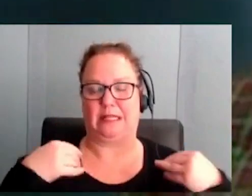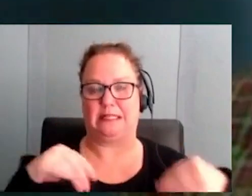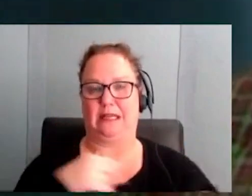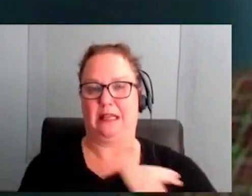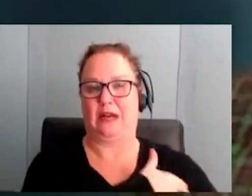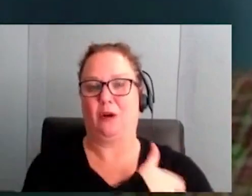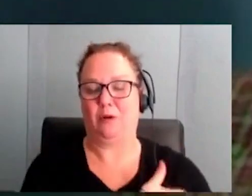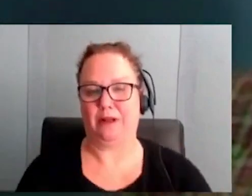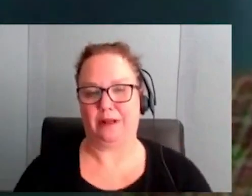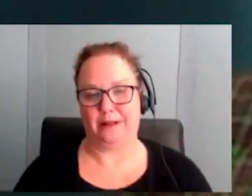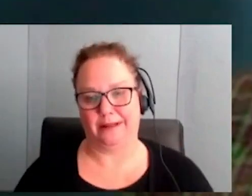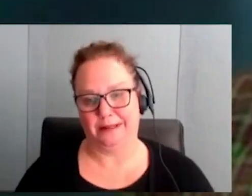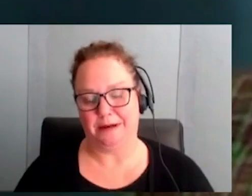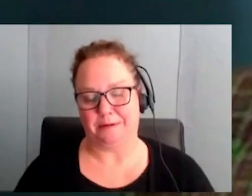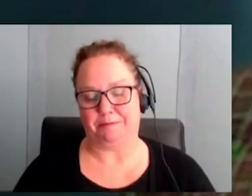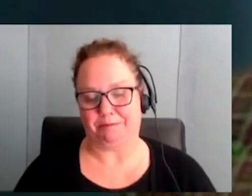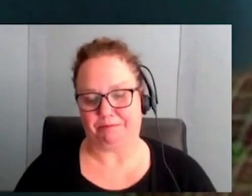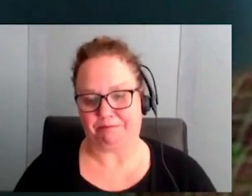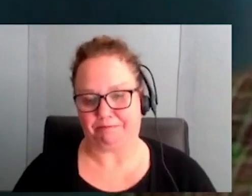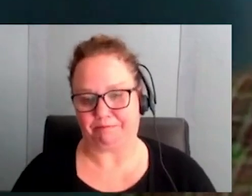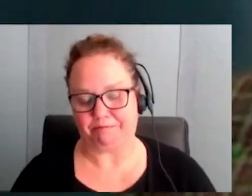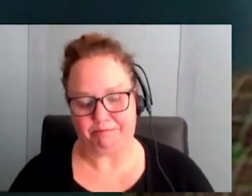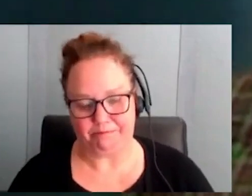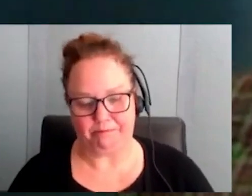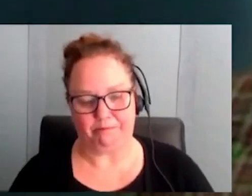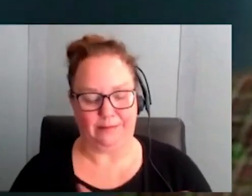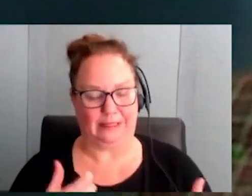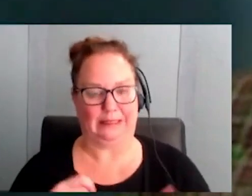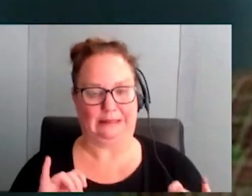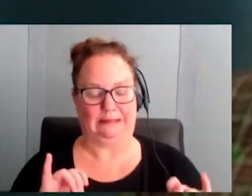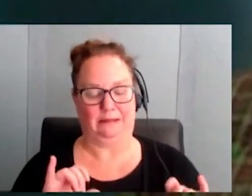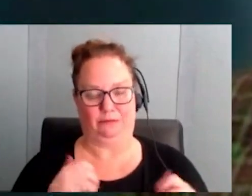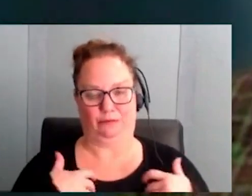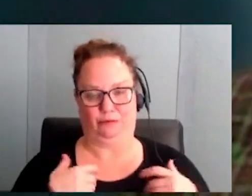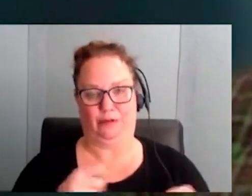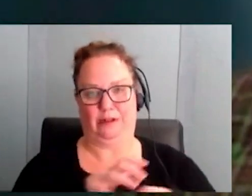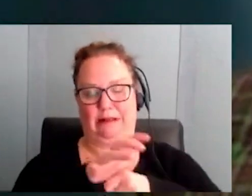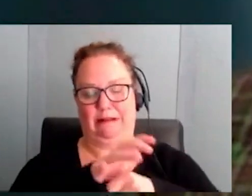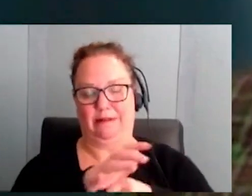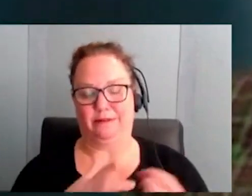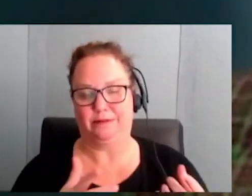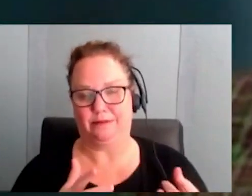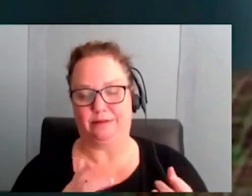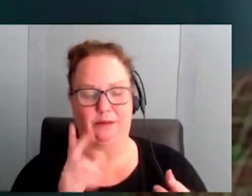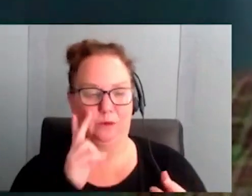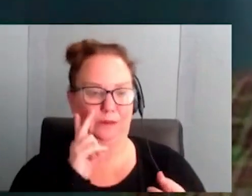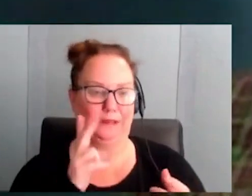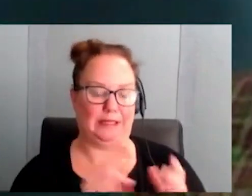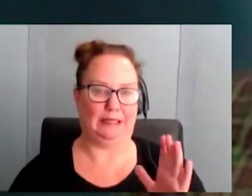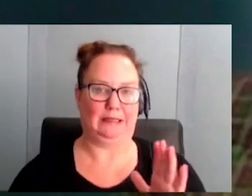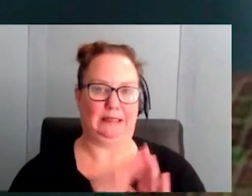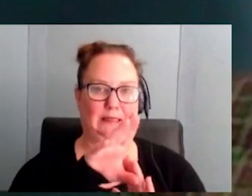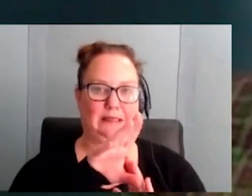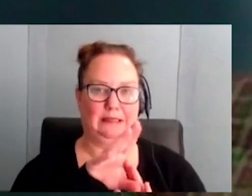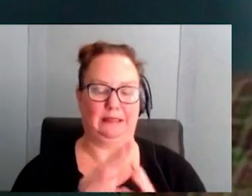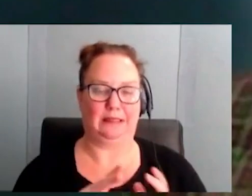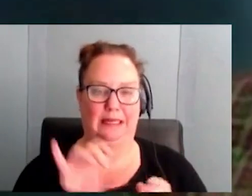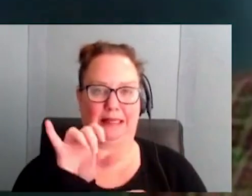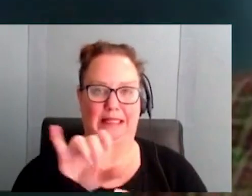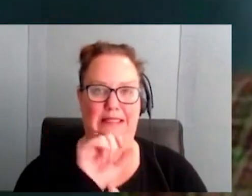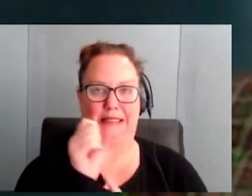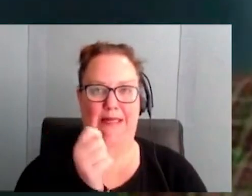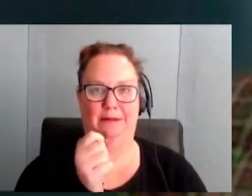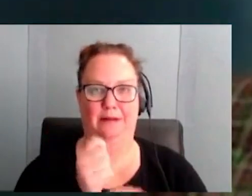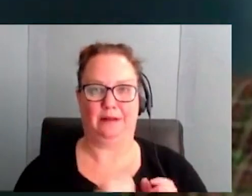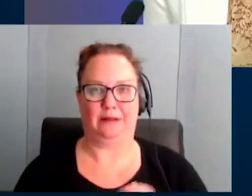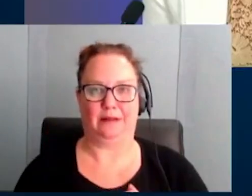heroin, that it's still potent. So we're seeing a giant uptick in that same thing that